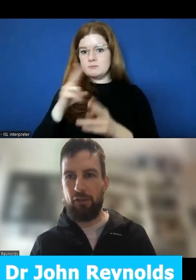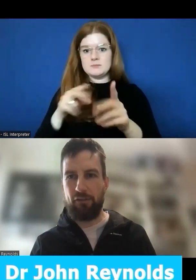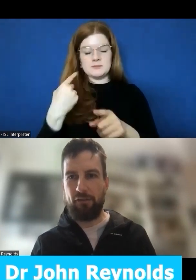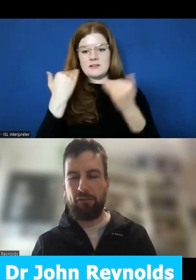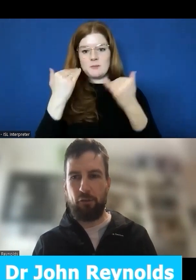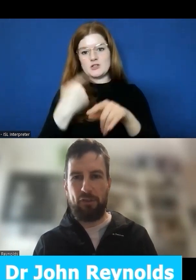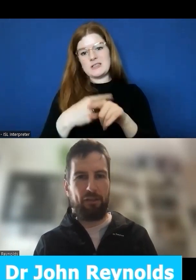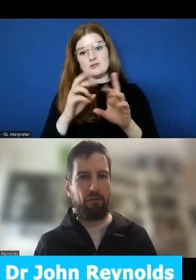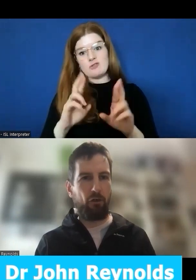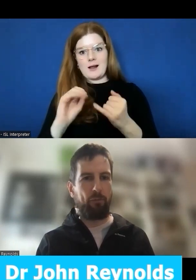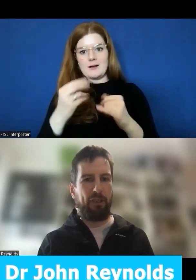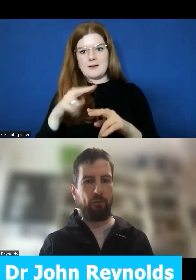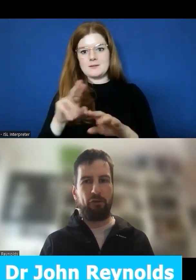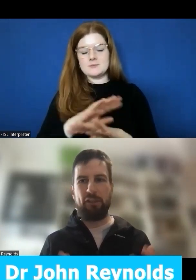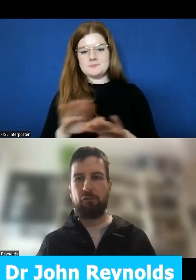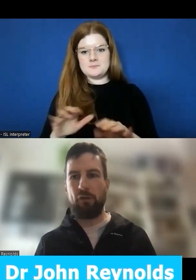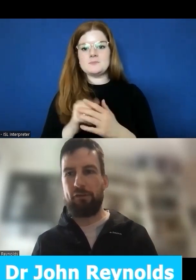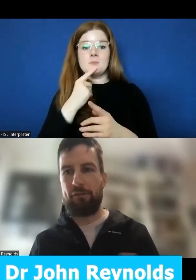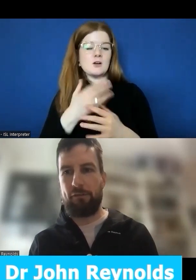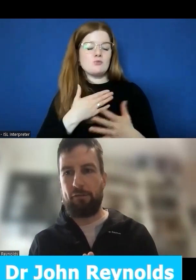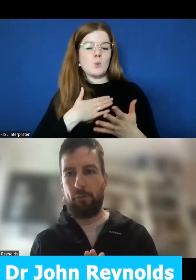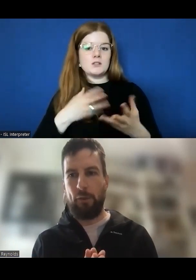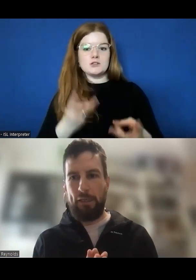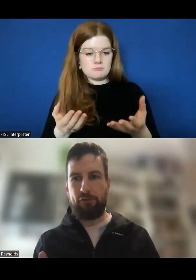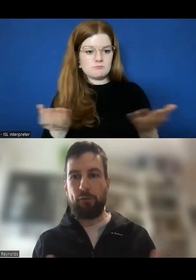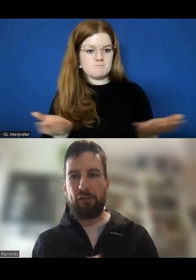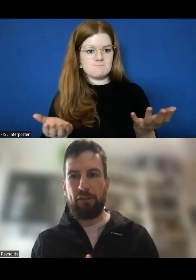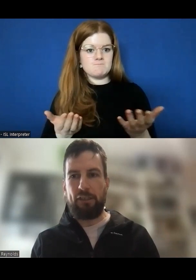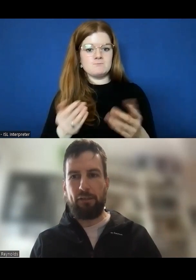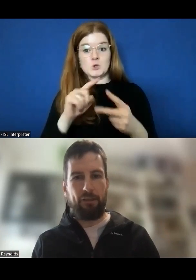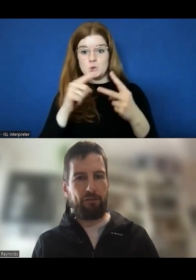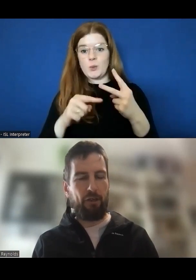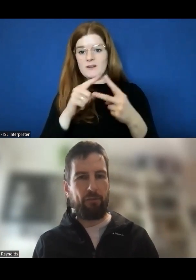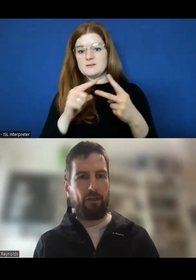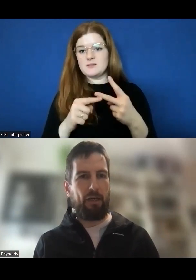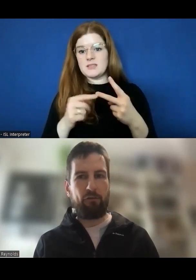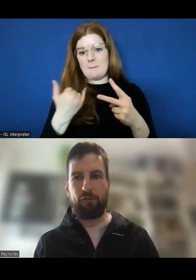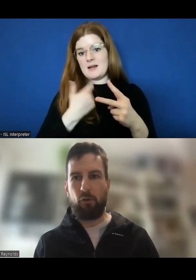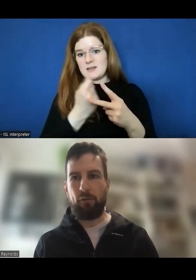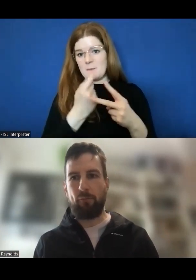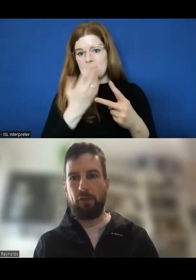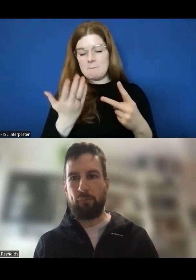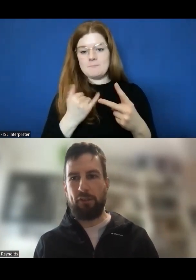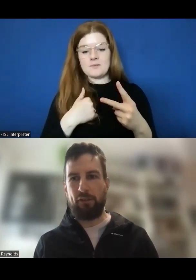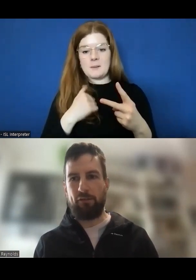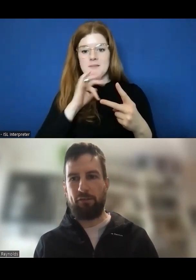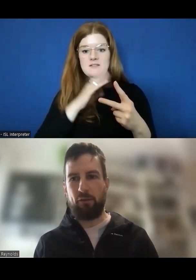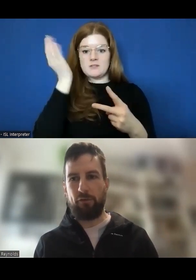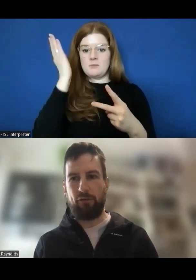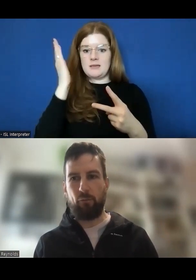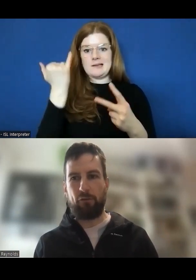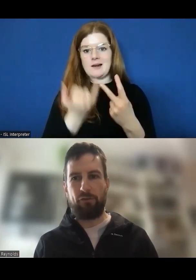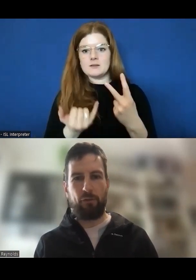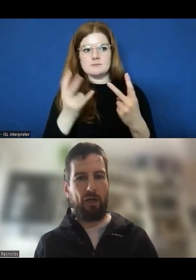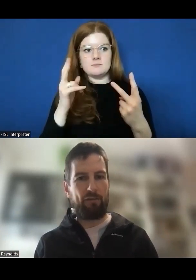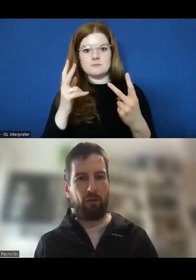I'll try not to duplicate or repeat, but I really just wanted to do two things really in the time that I have. So I'm kind of speaking as, you know,